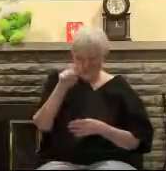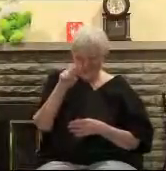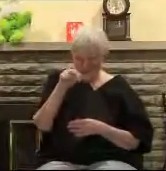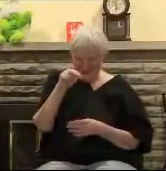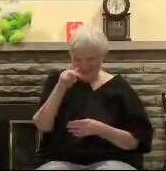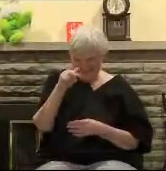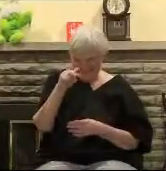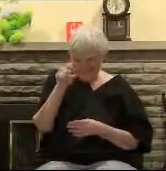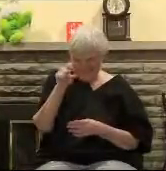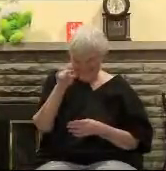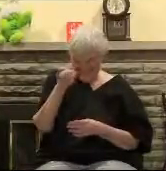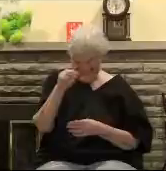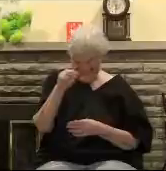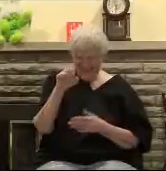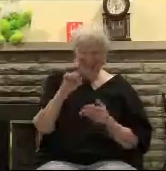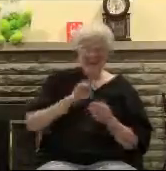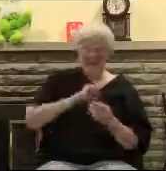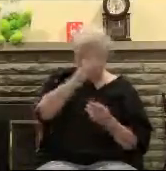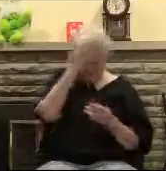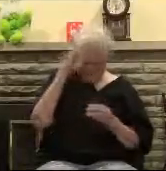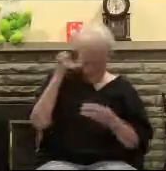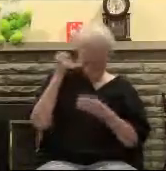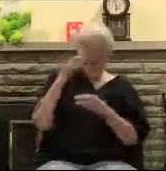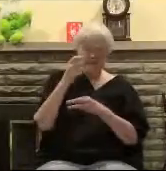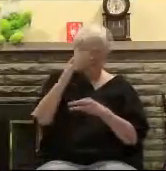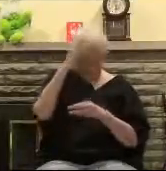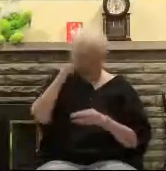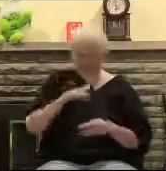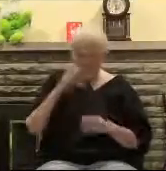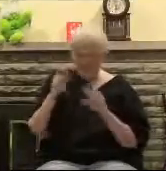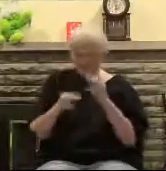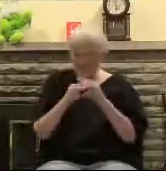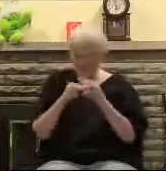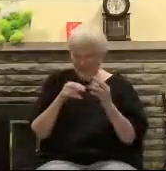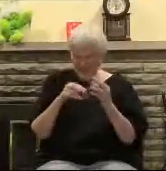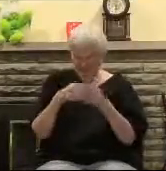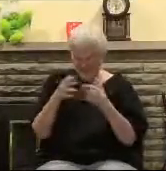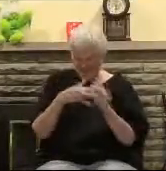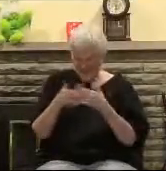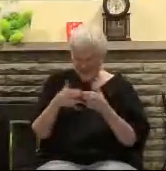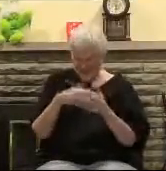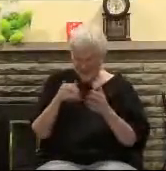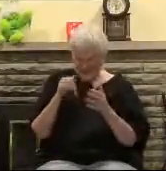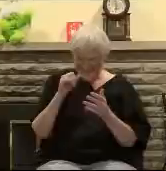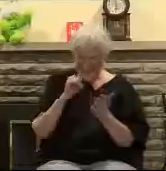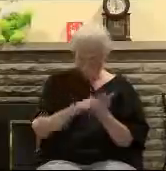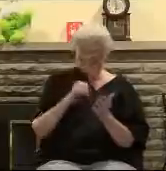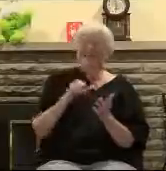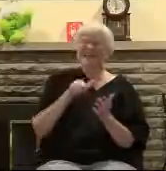So that's one of the things you read in the Bible and you're constantly saying wait a minute I didn't know that was in there And other times people say Oh yeah the Bible says